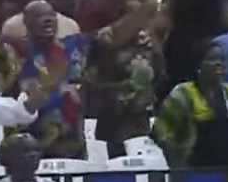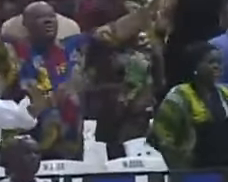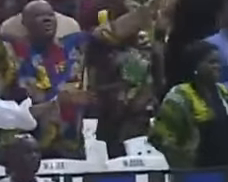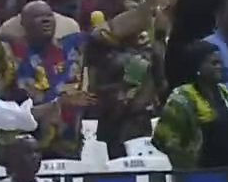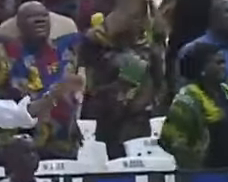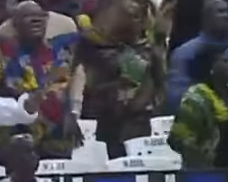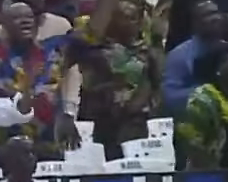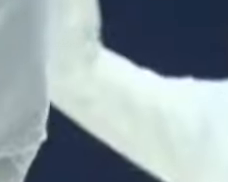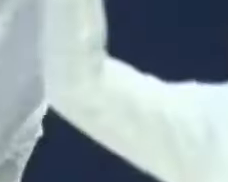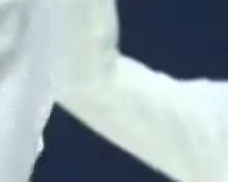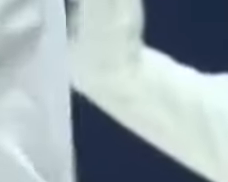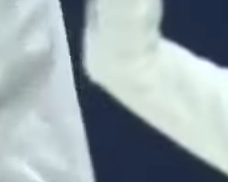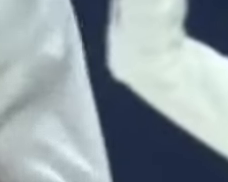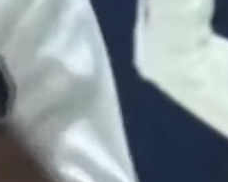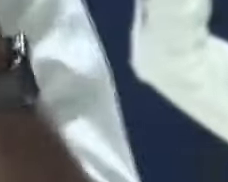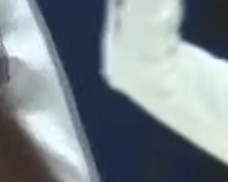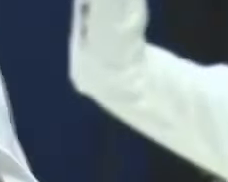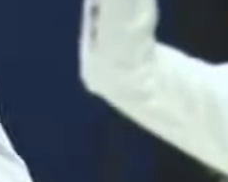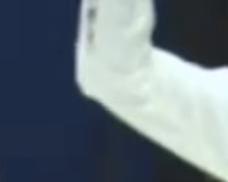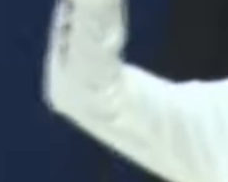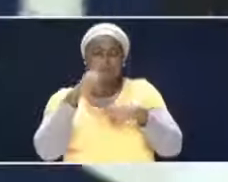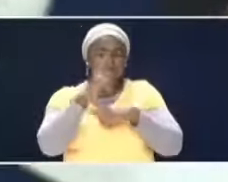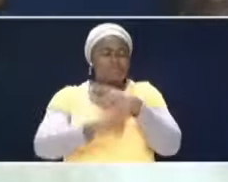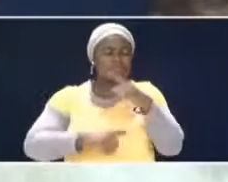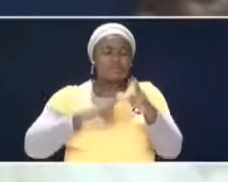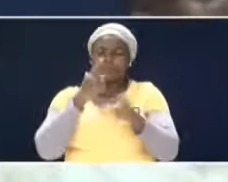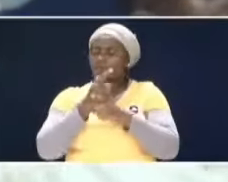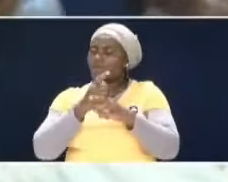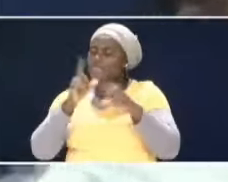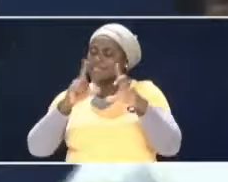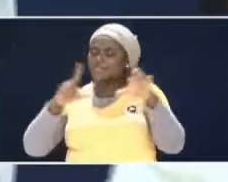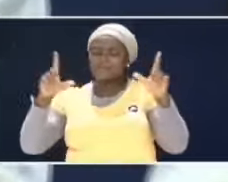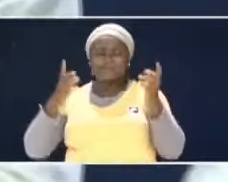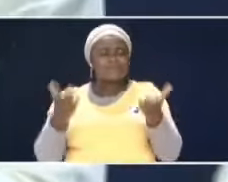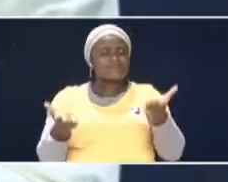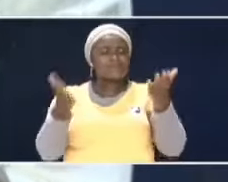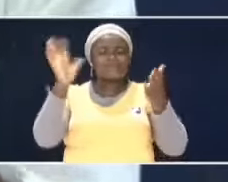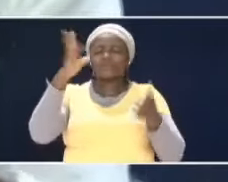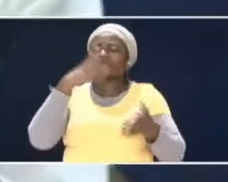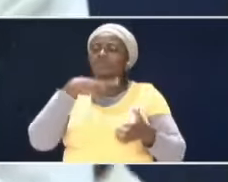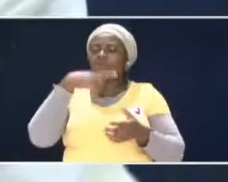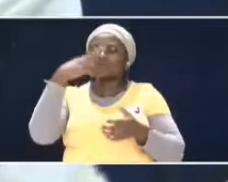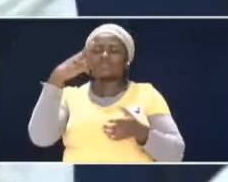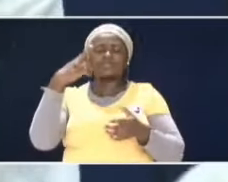speak in your local dialect. Lift your worship.